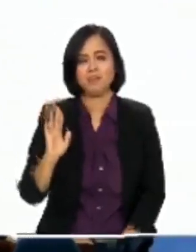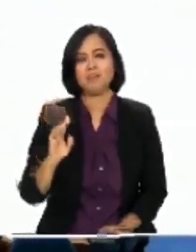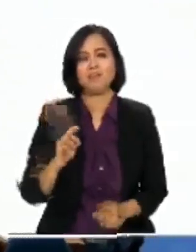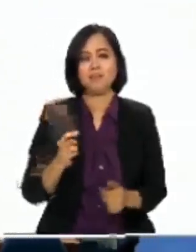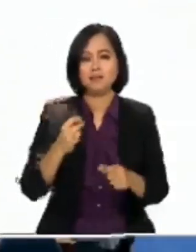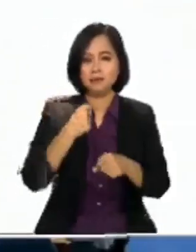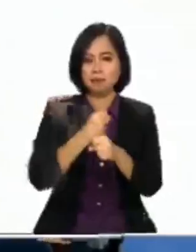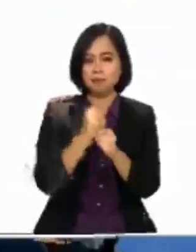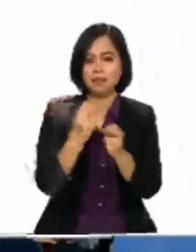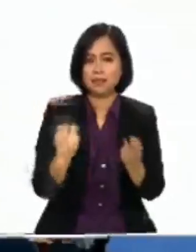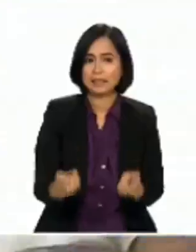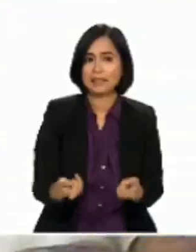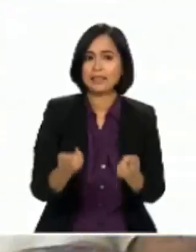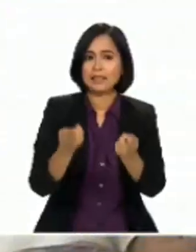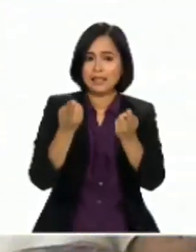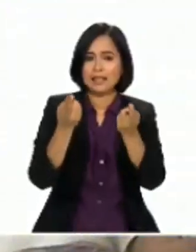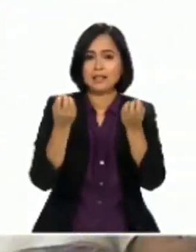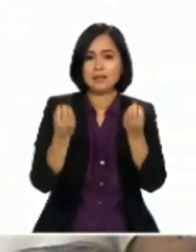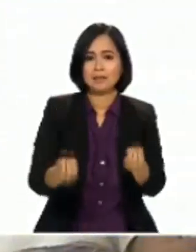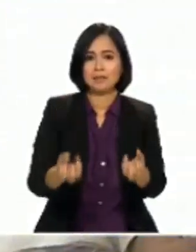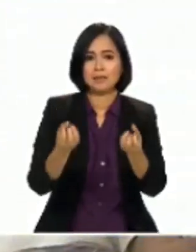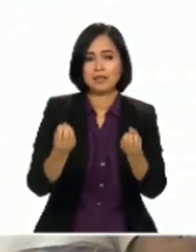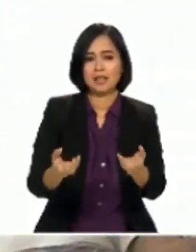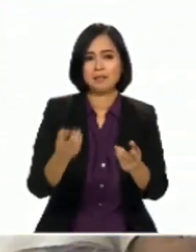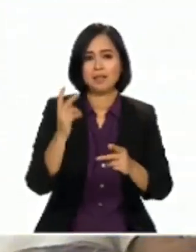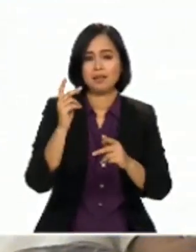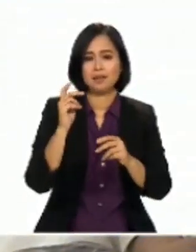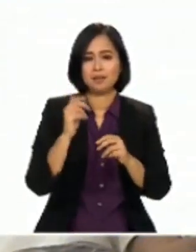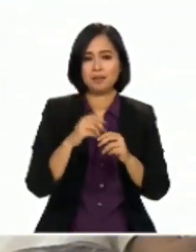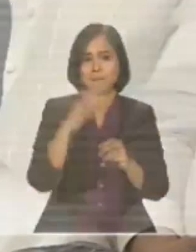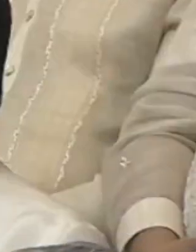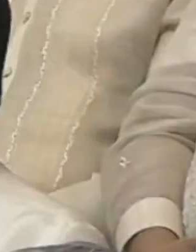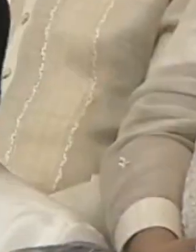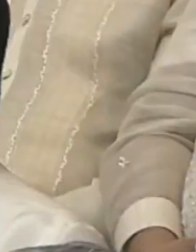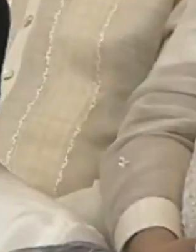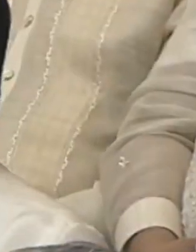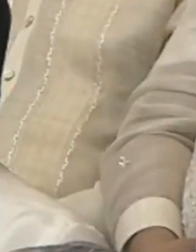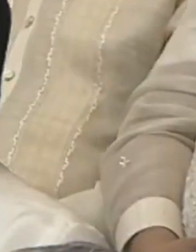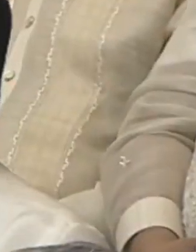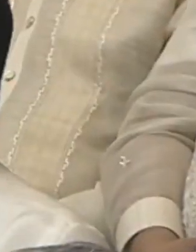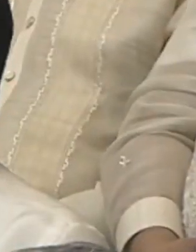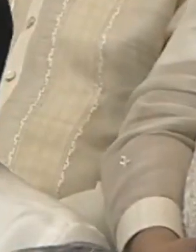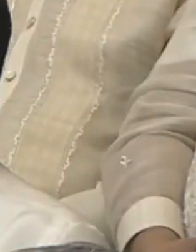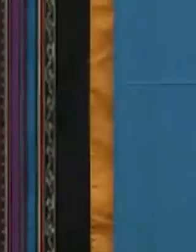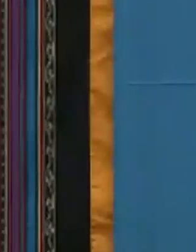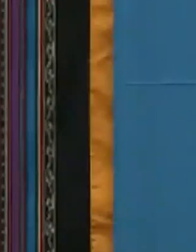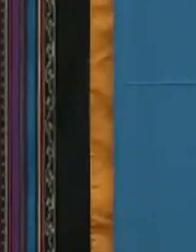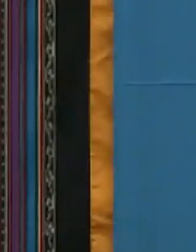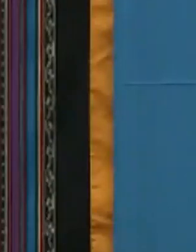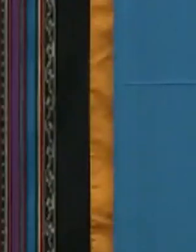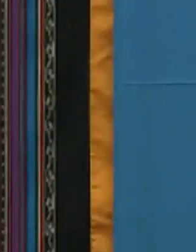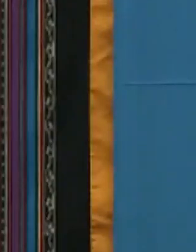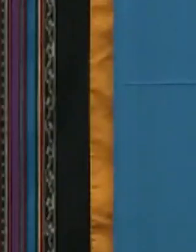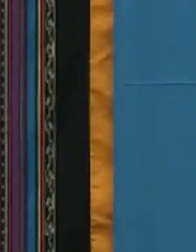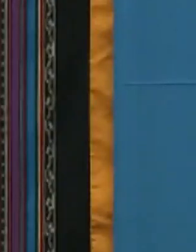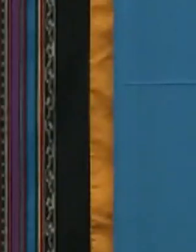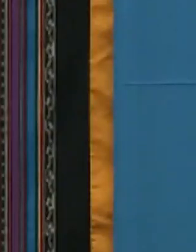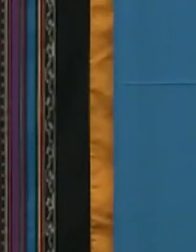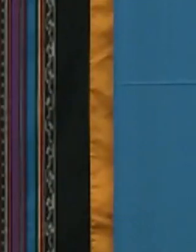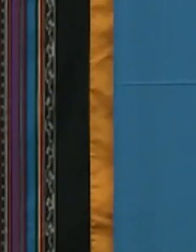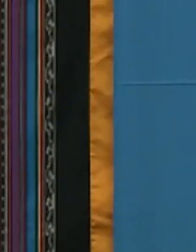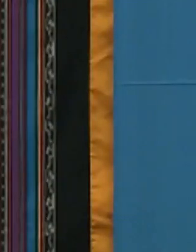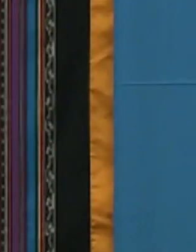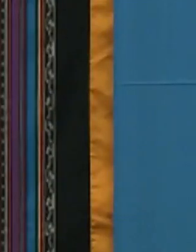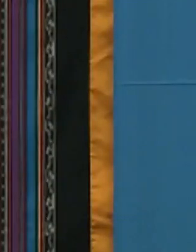raising a lot of the Filipinos. I therefore believe that it is now time for Congress to approve a new version